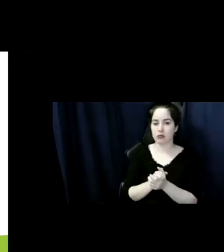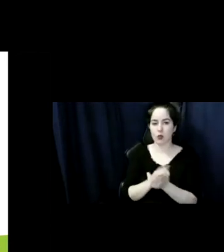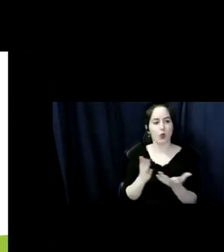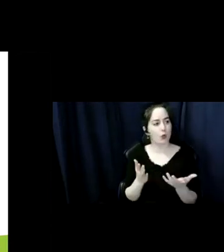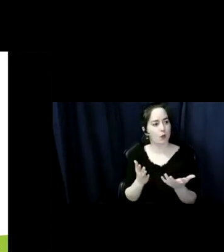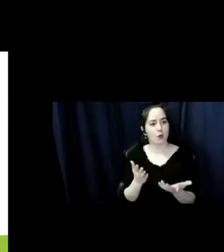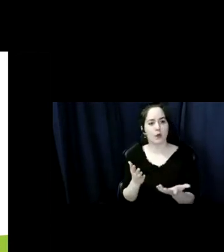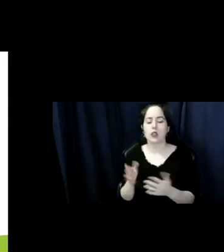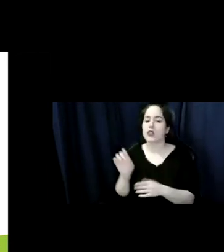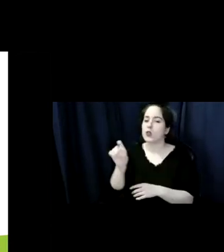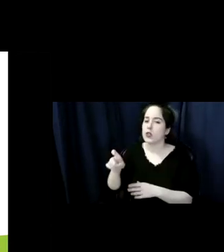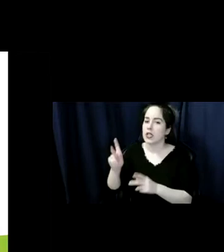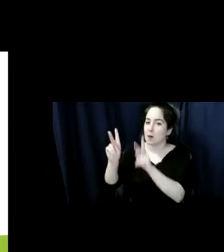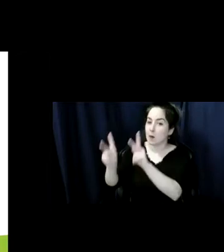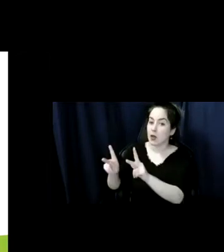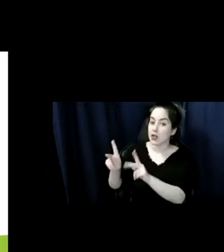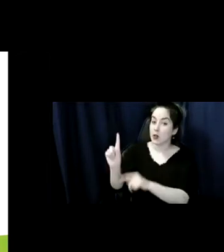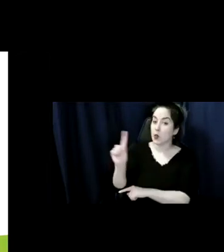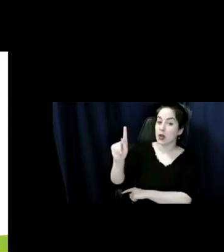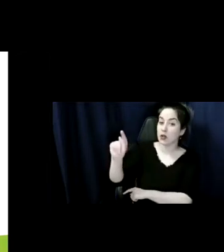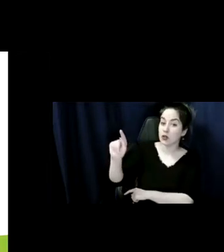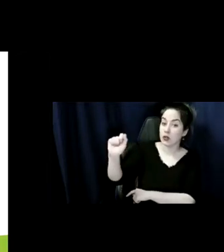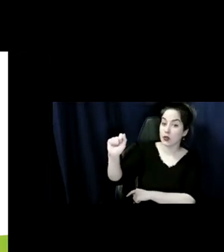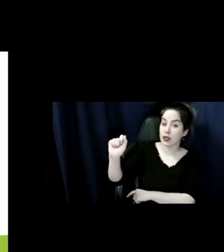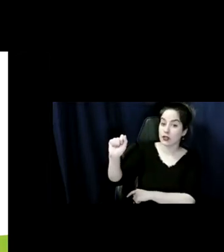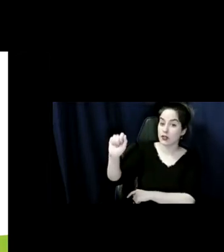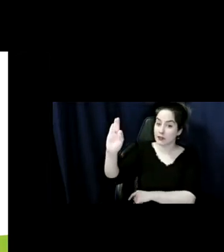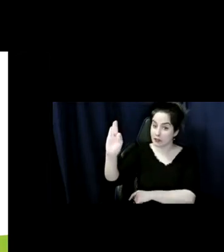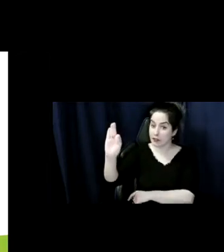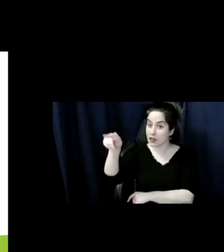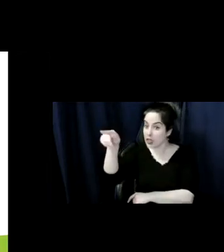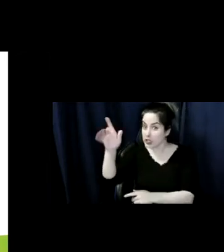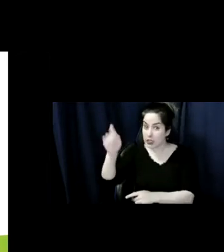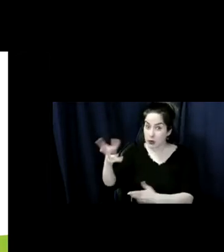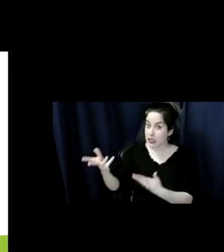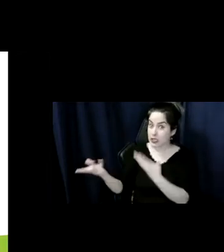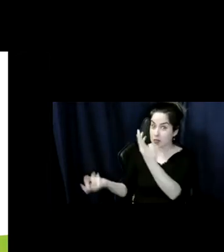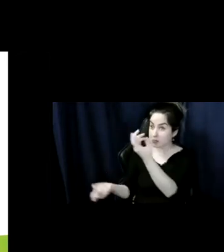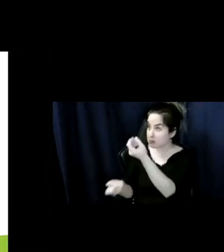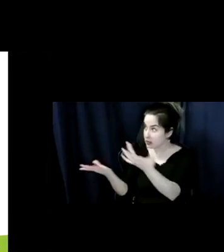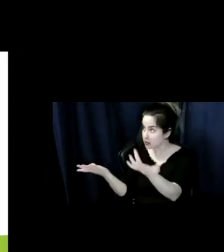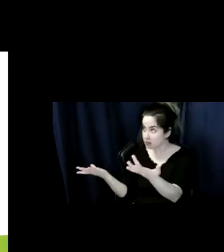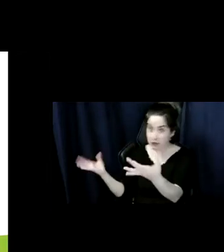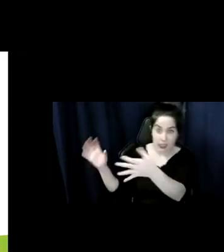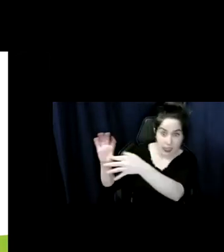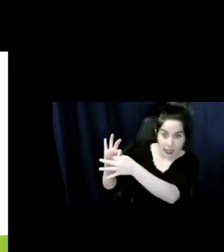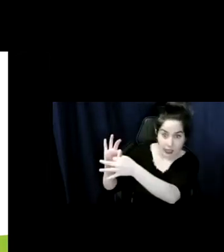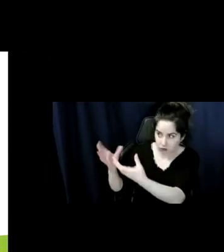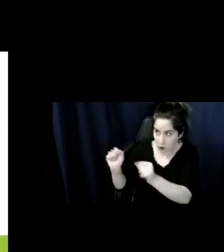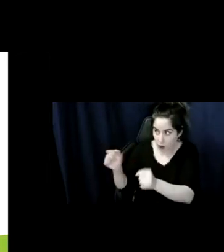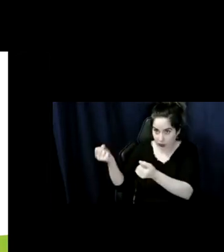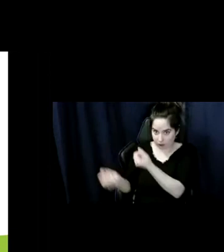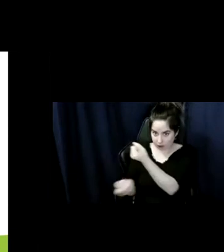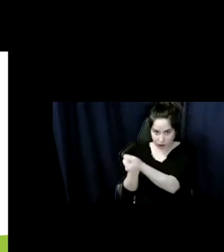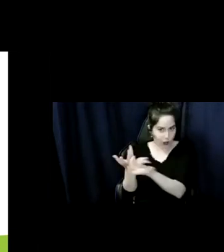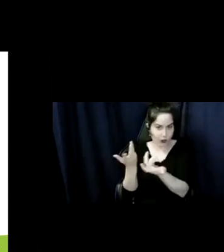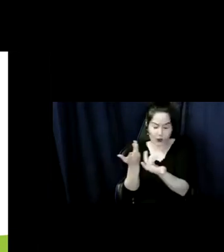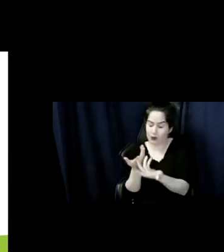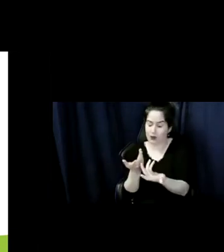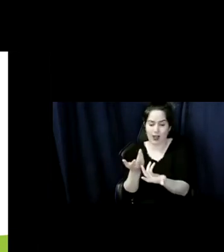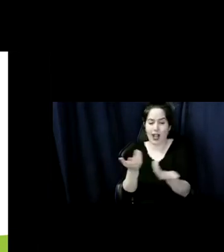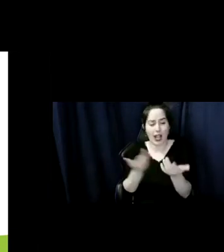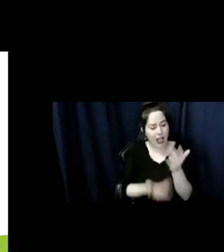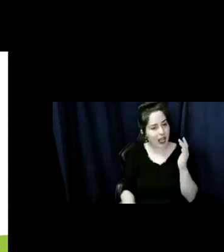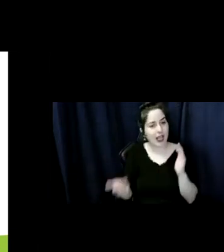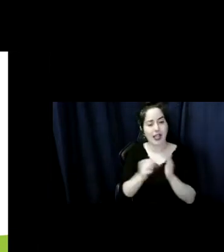somebody at the foundation, and the Arts and the Park staff, we can also do that. Whatever you need help with,